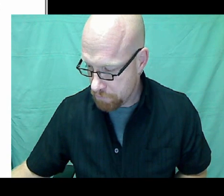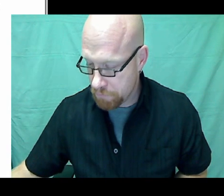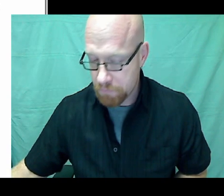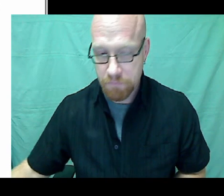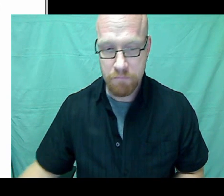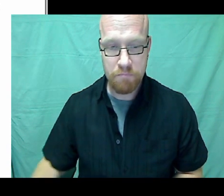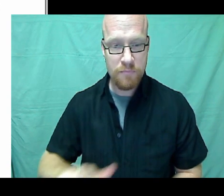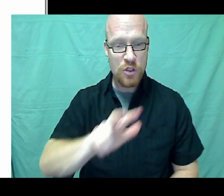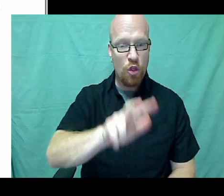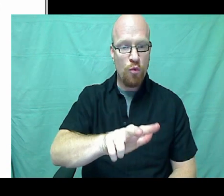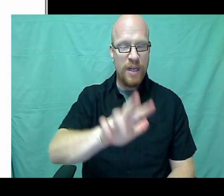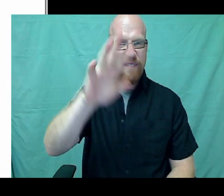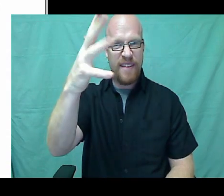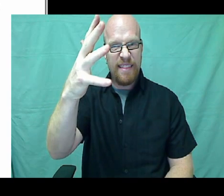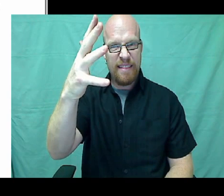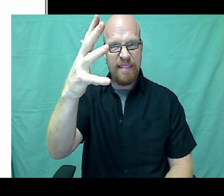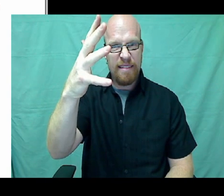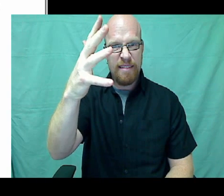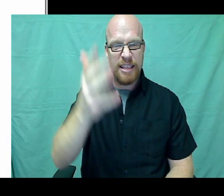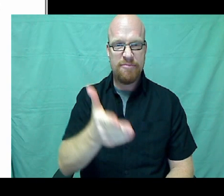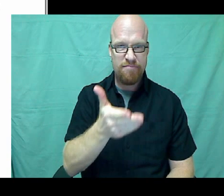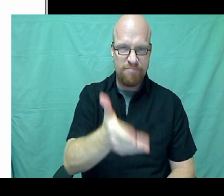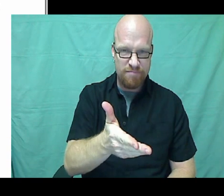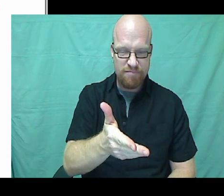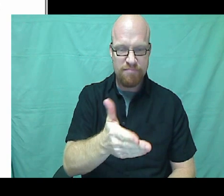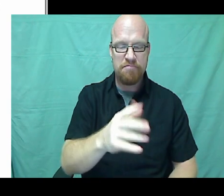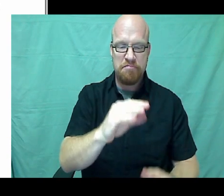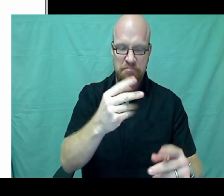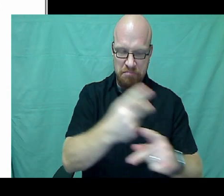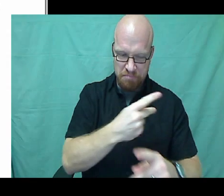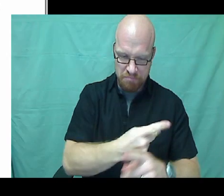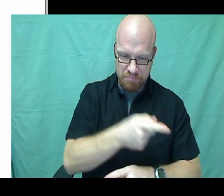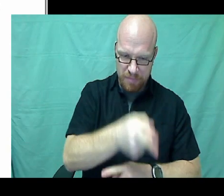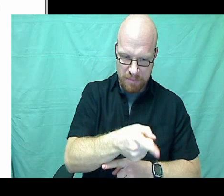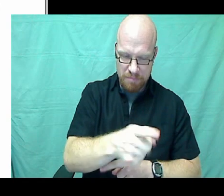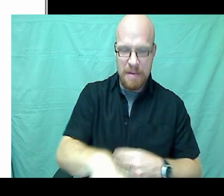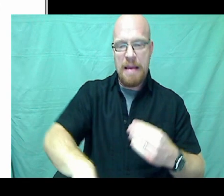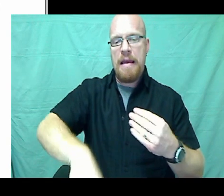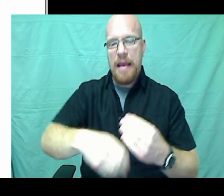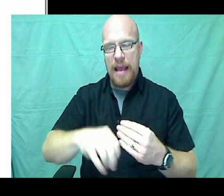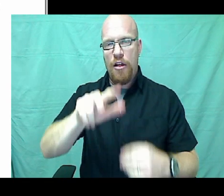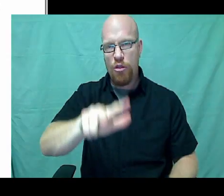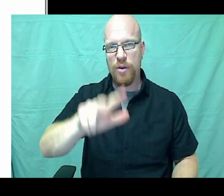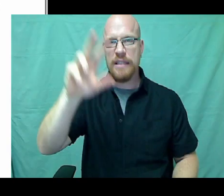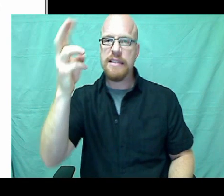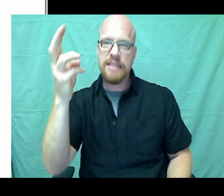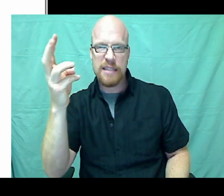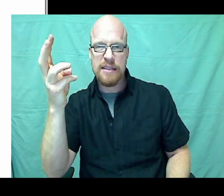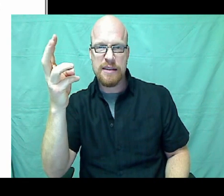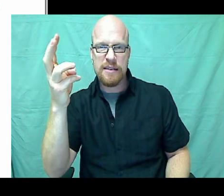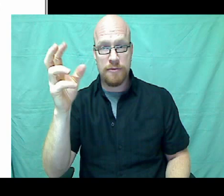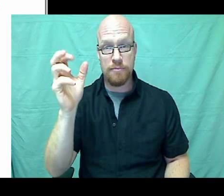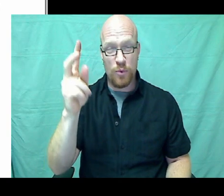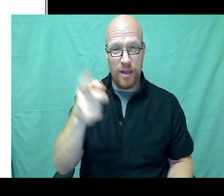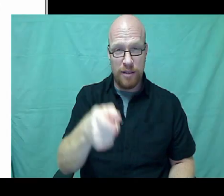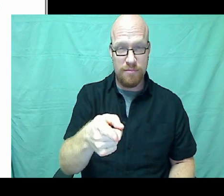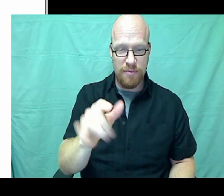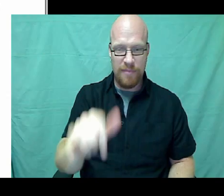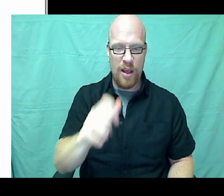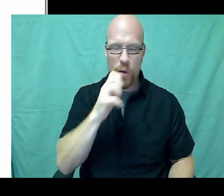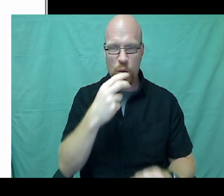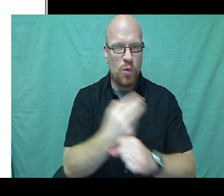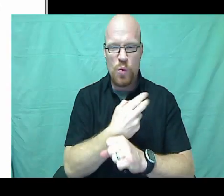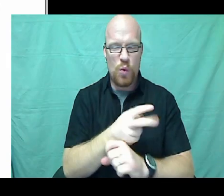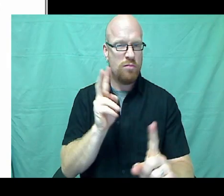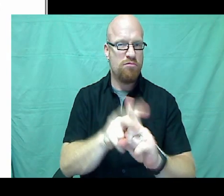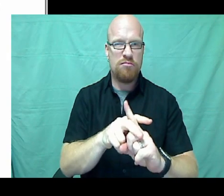So as I said, 3 to the 5th plus 3 to the 6th. 3 to the 5th, we can figure out evaluate that answer,